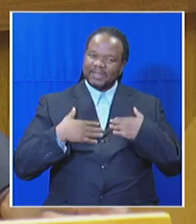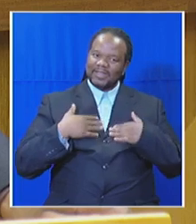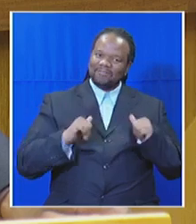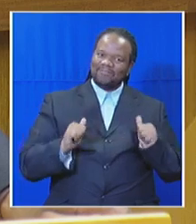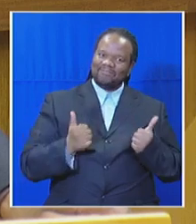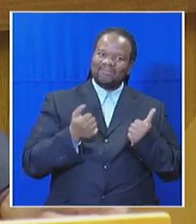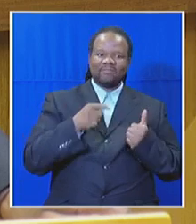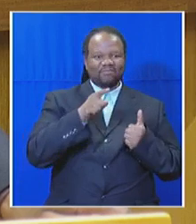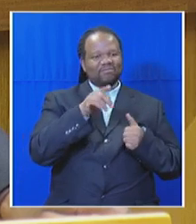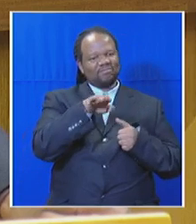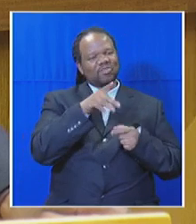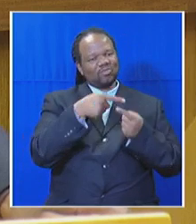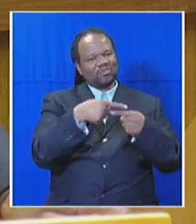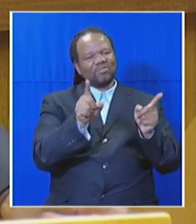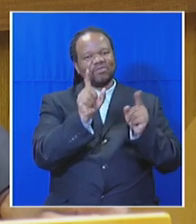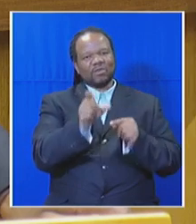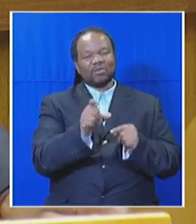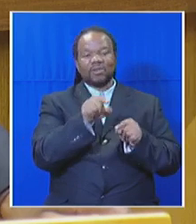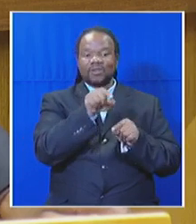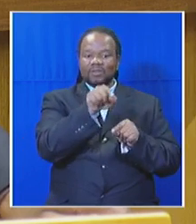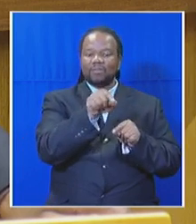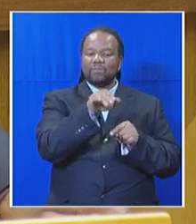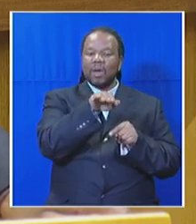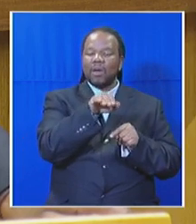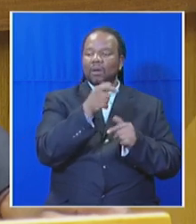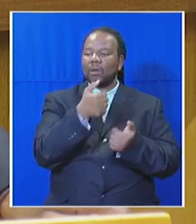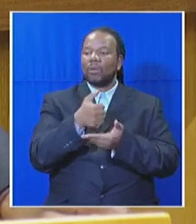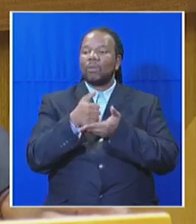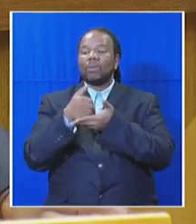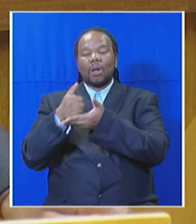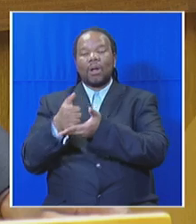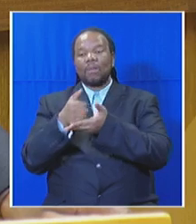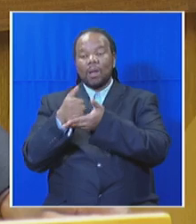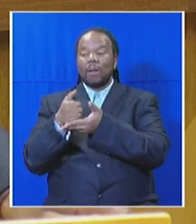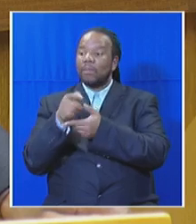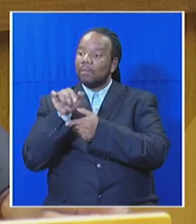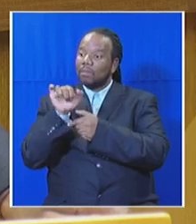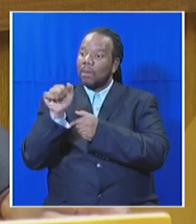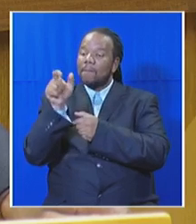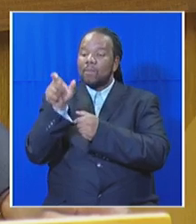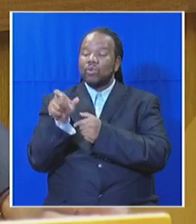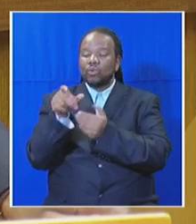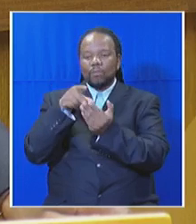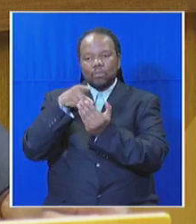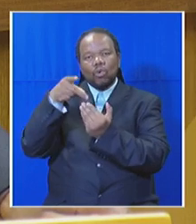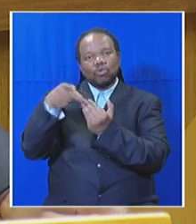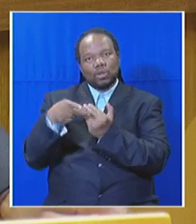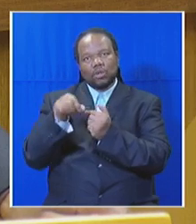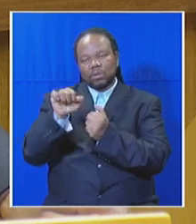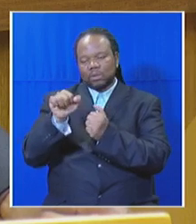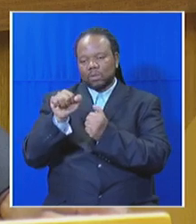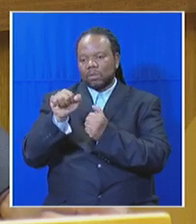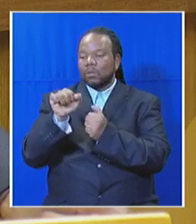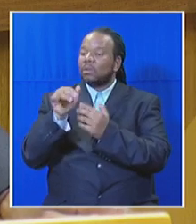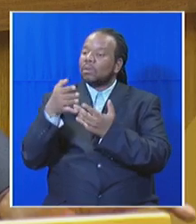differently. In other words, a bank that will assist those who want to start projects of a developmental